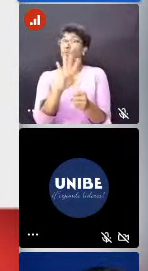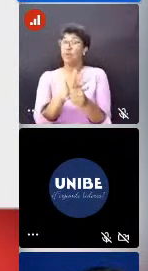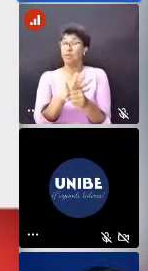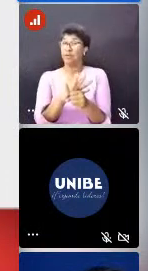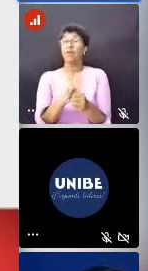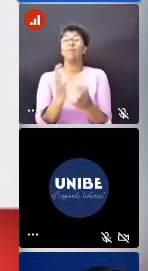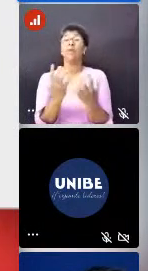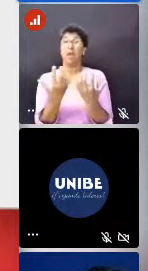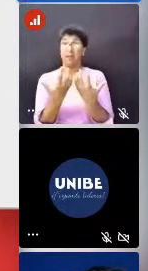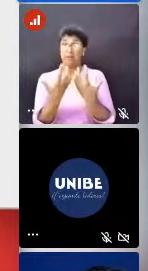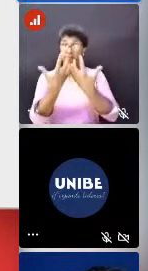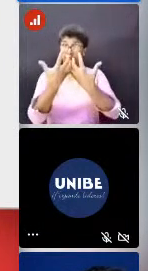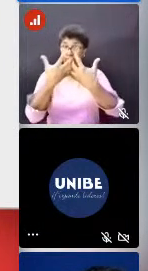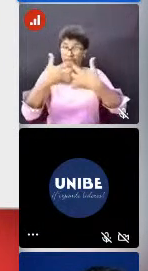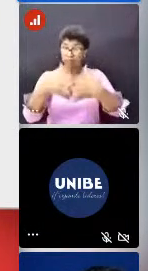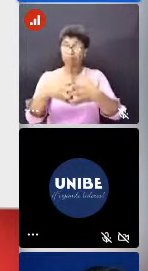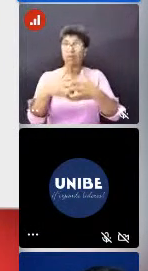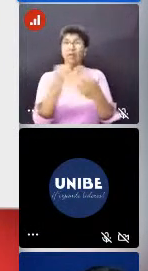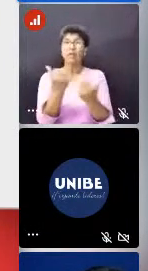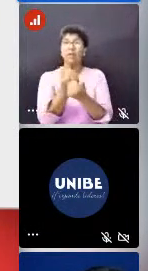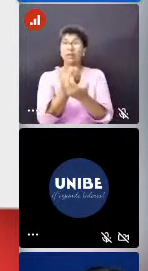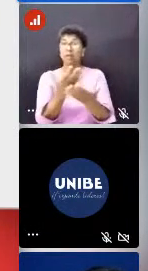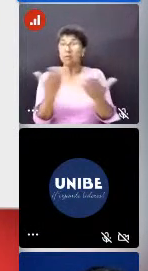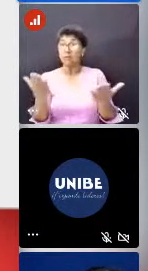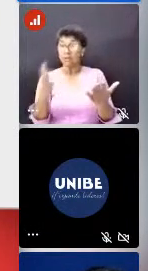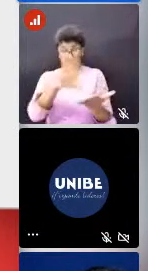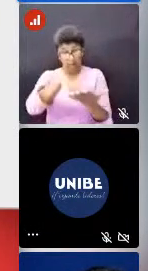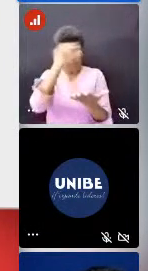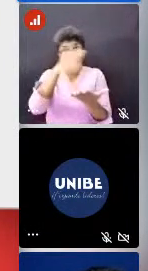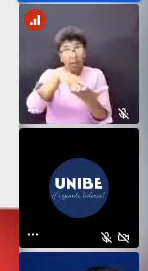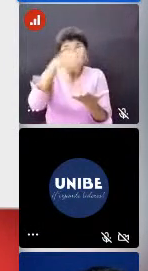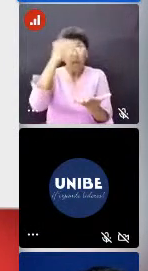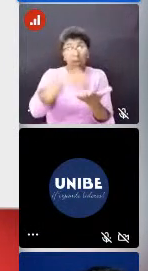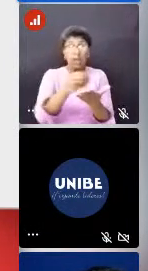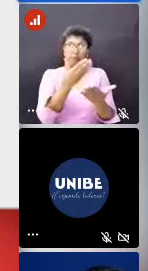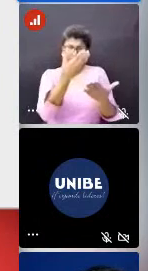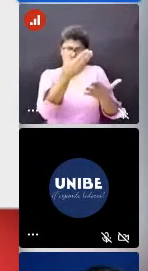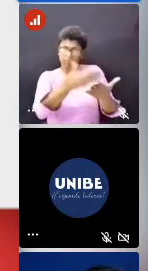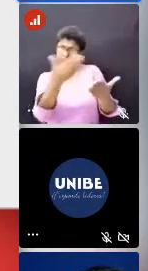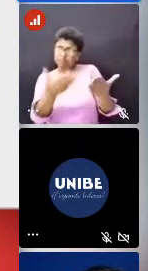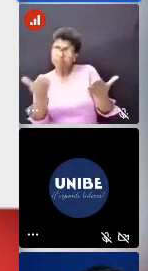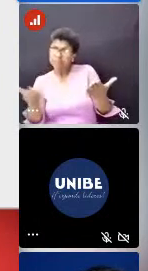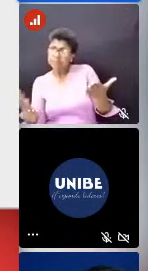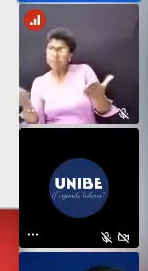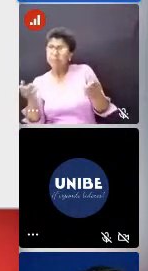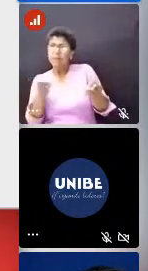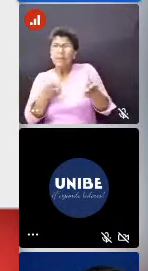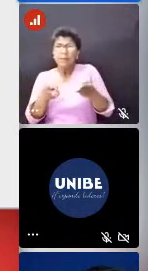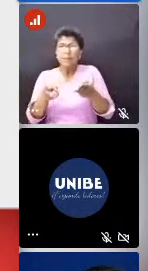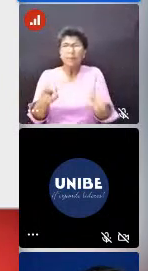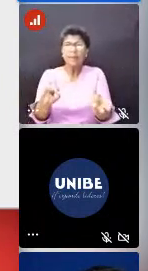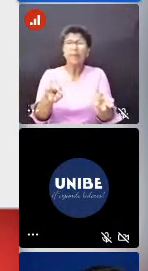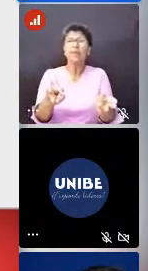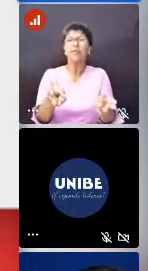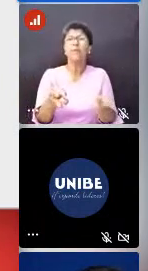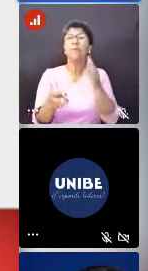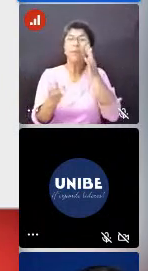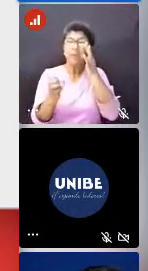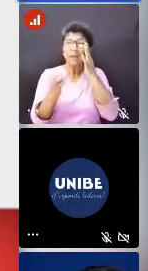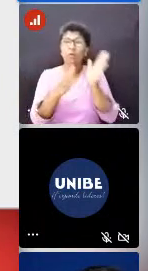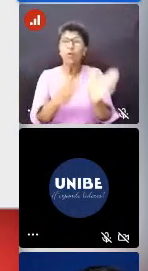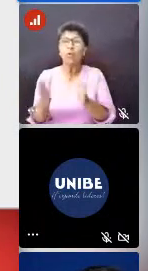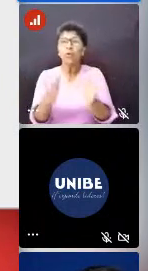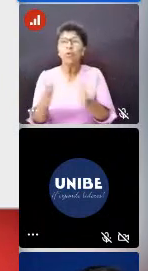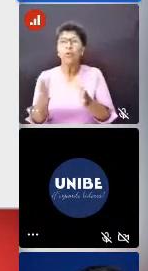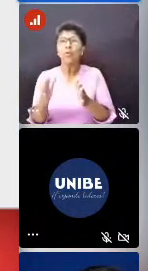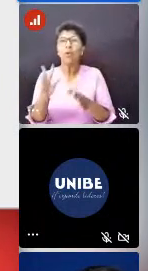the content of learning, materials and methods, the organization of education to adapt it